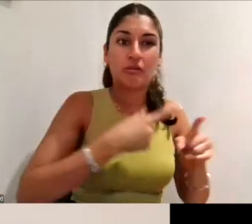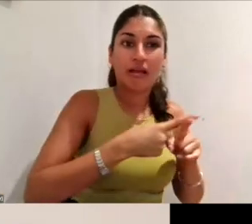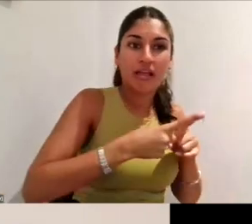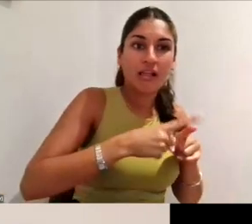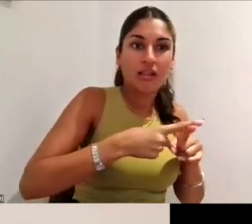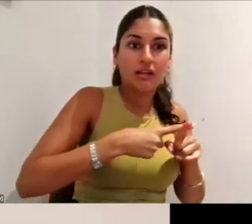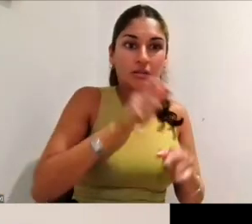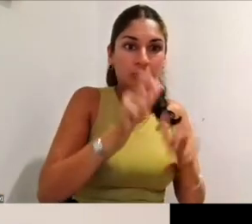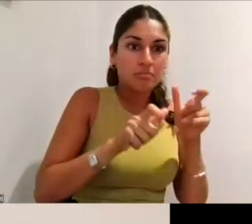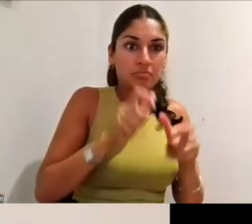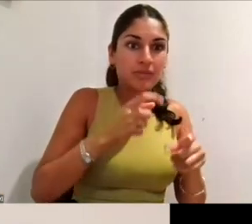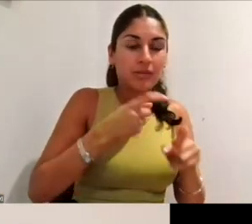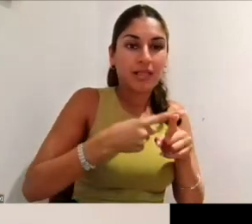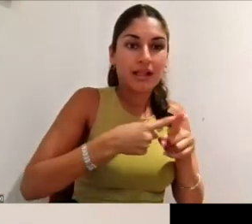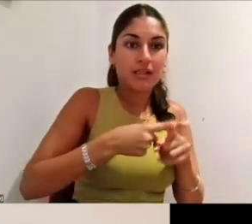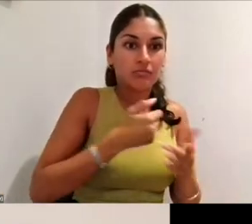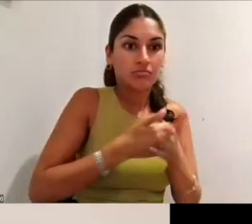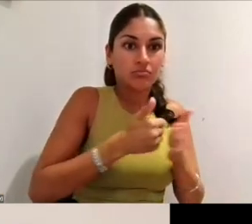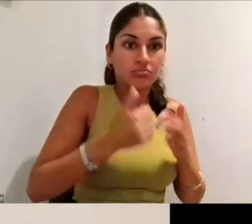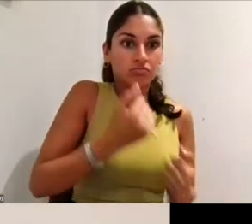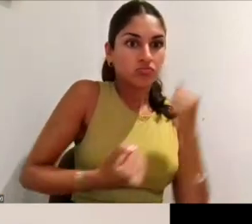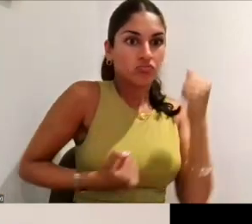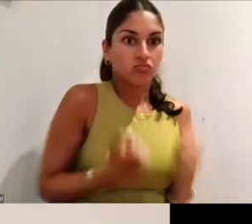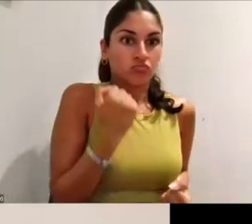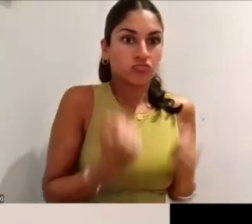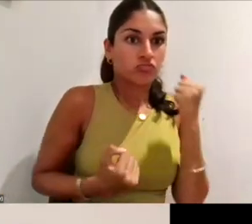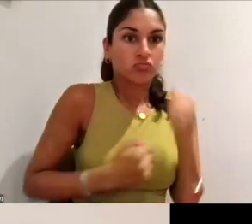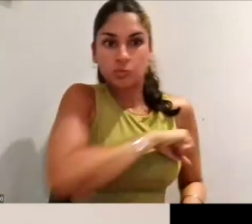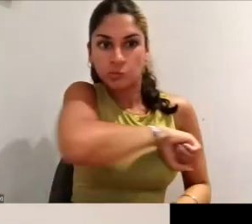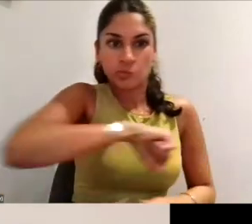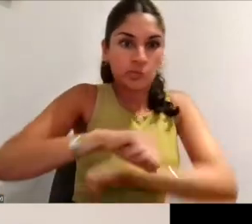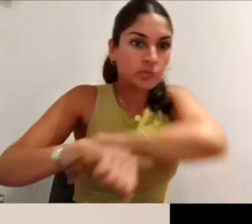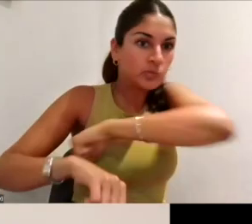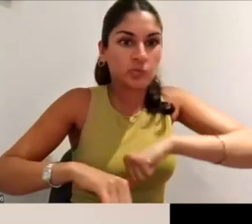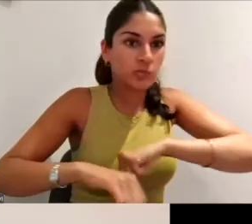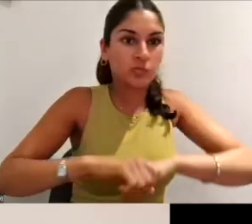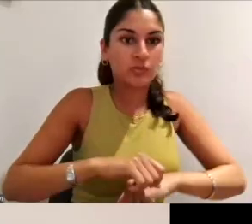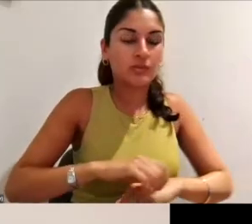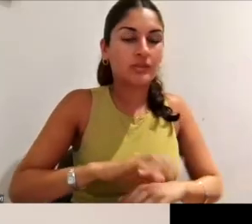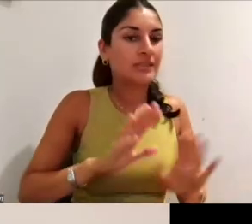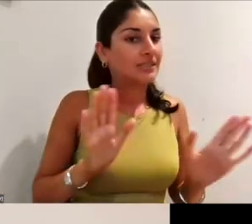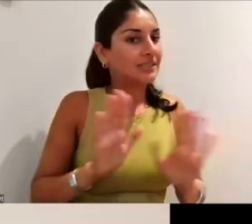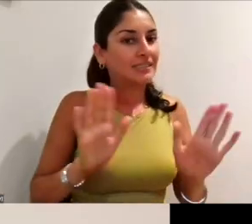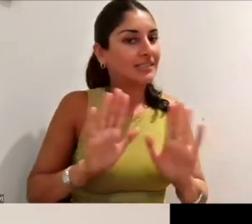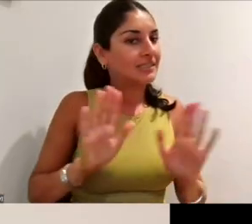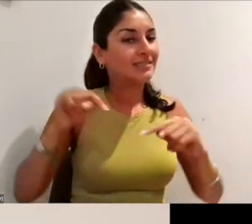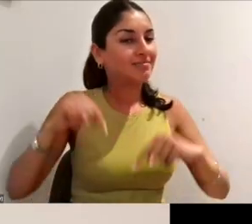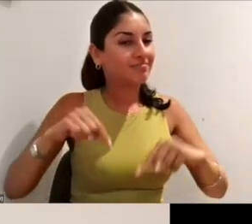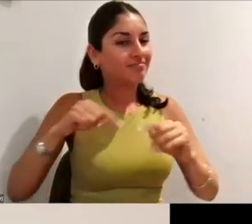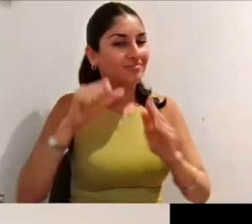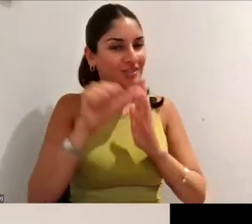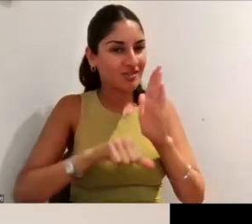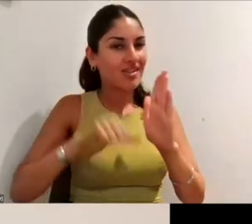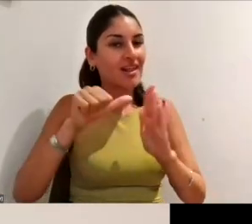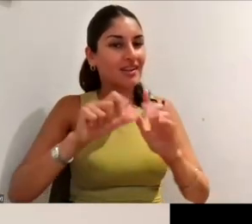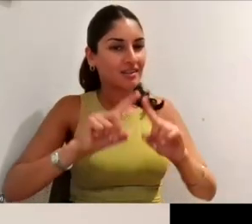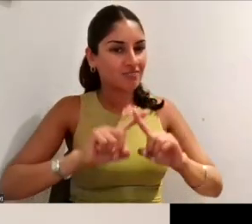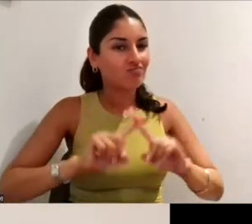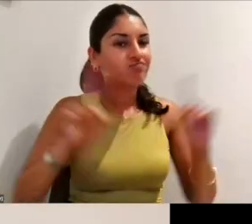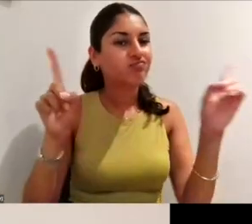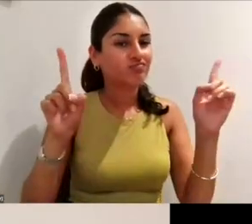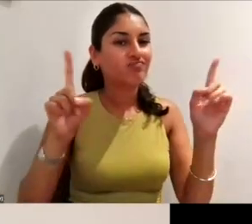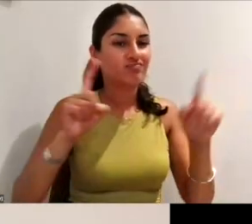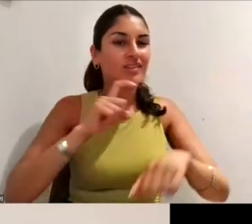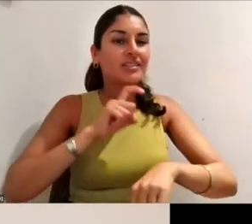tutting and power walking. It's like time passes differently in the heat here. Not just a time zone thing,